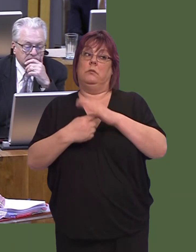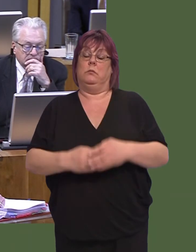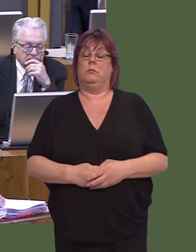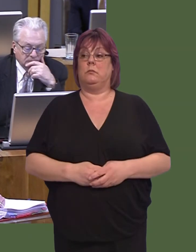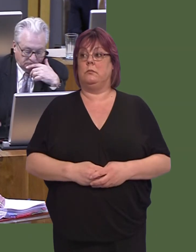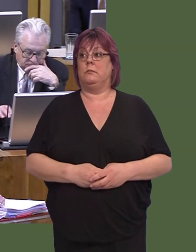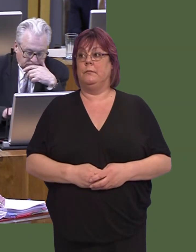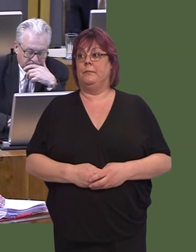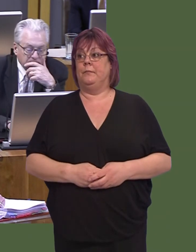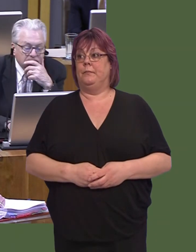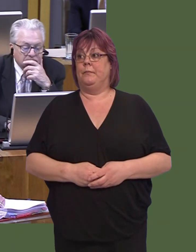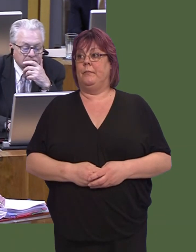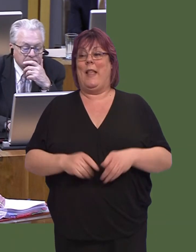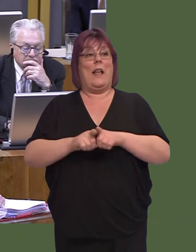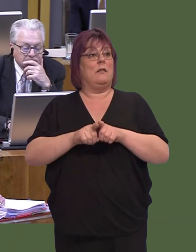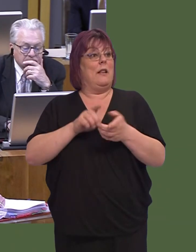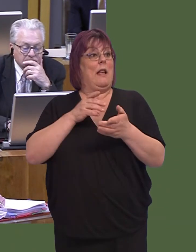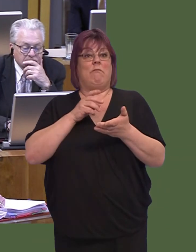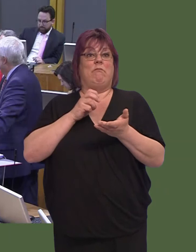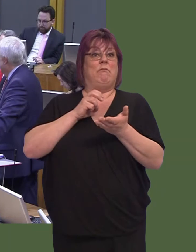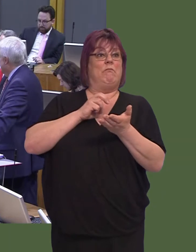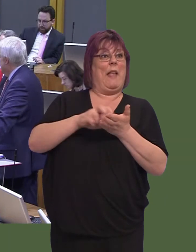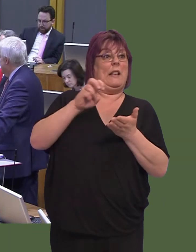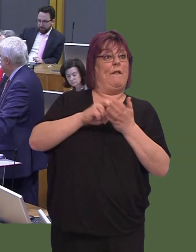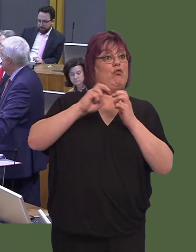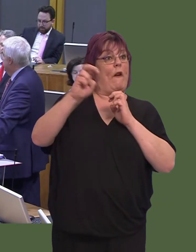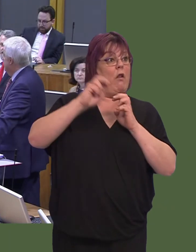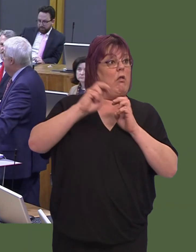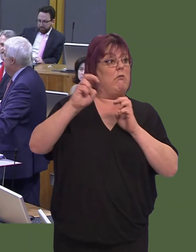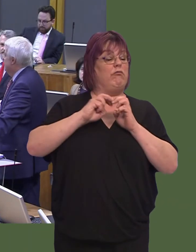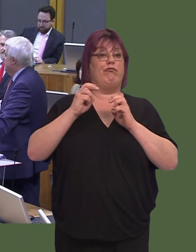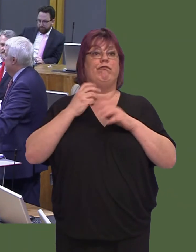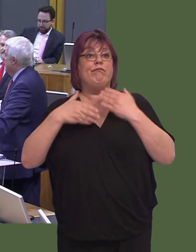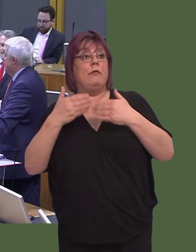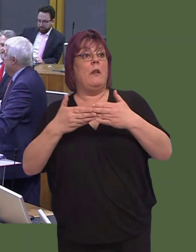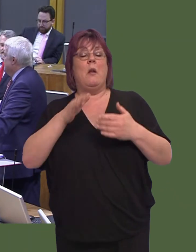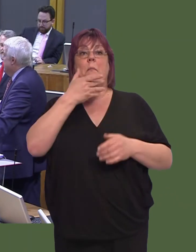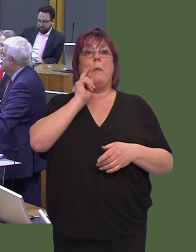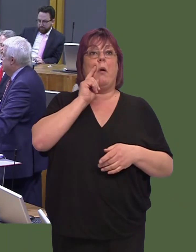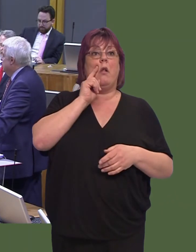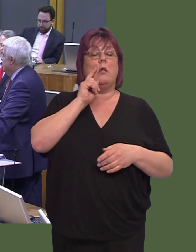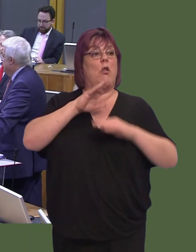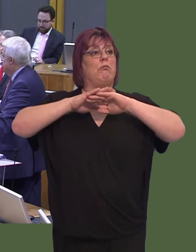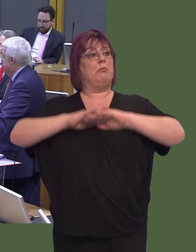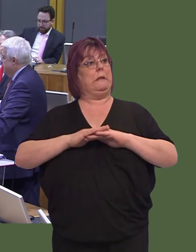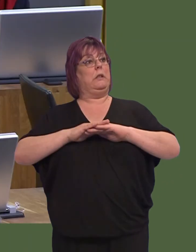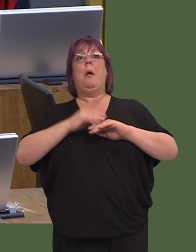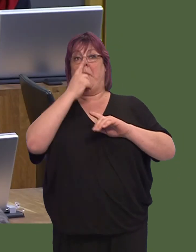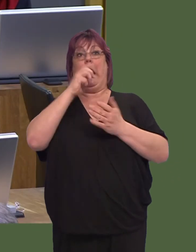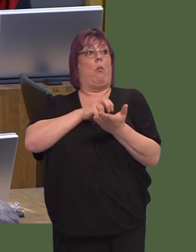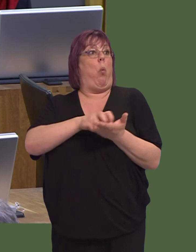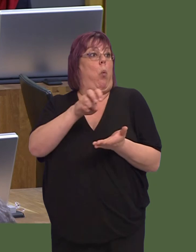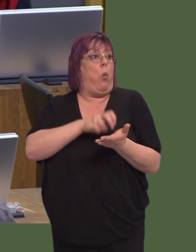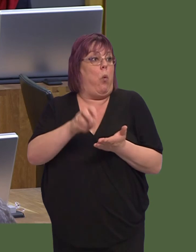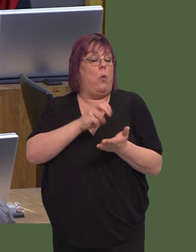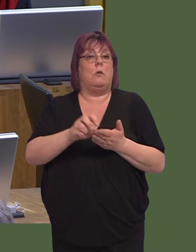important. And also active travel, being able to give people the easiest opportunities to